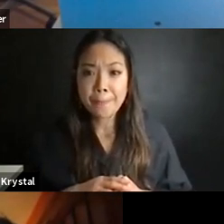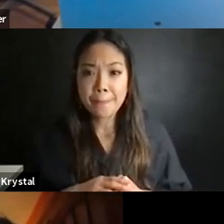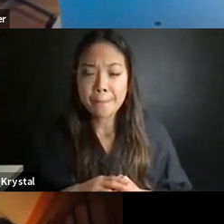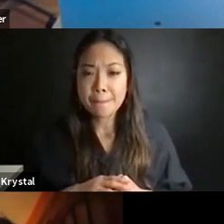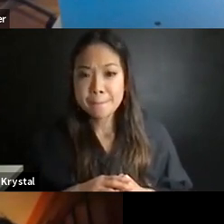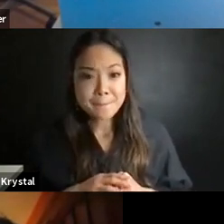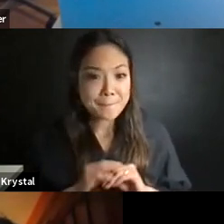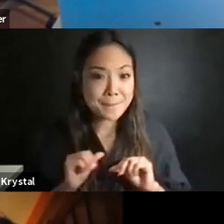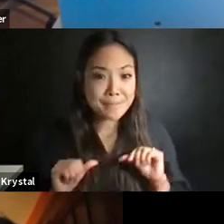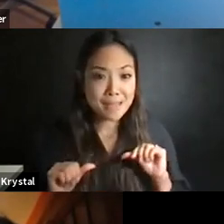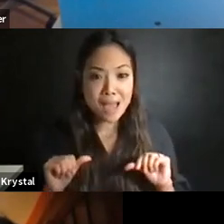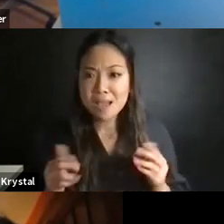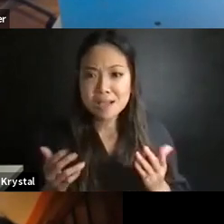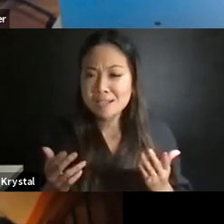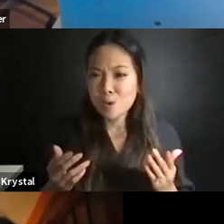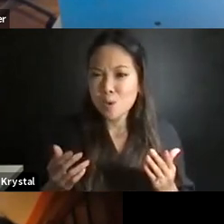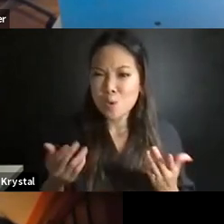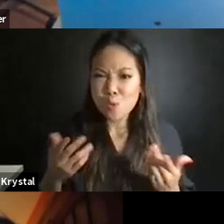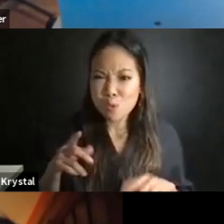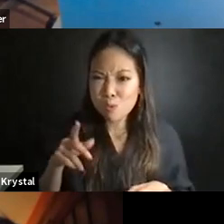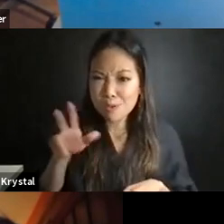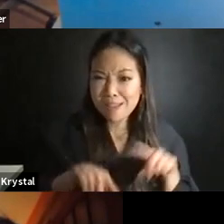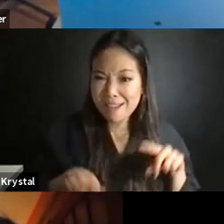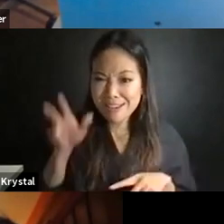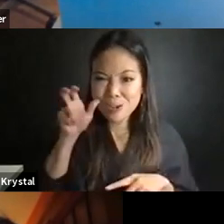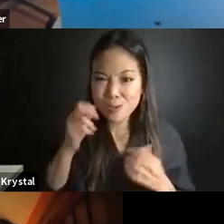oh we can no longer hear you